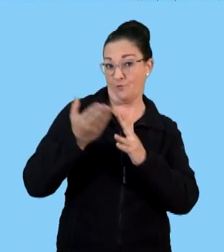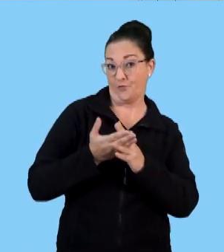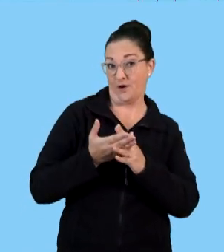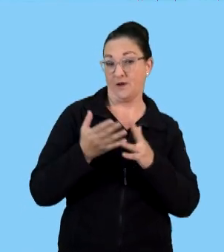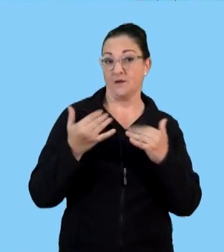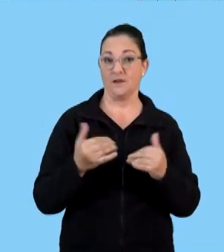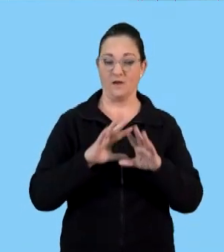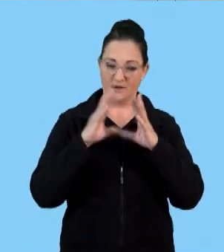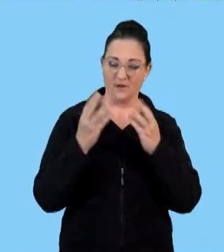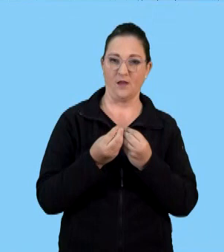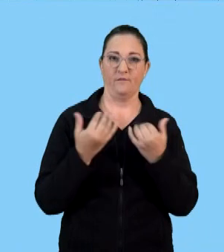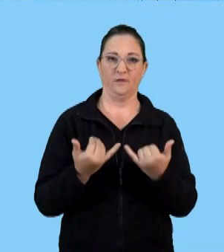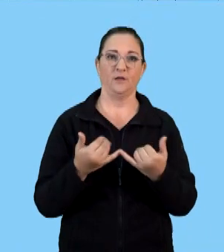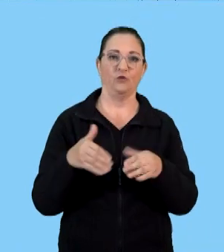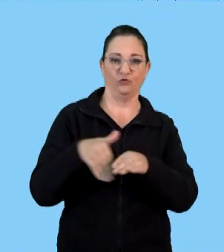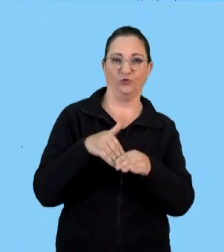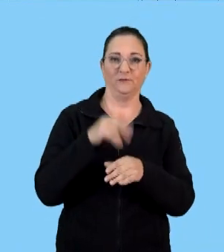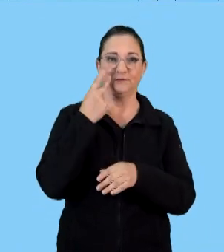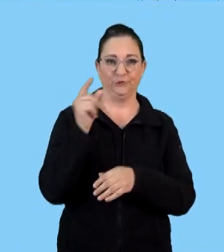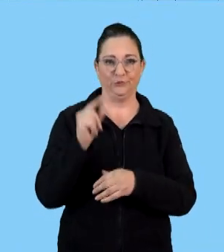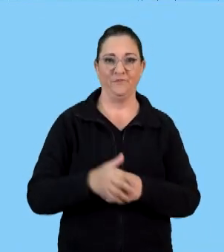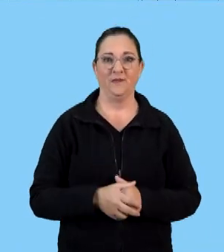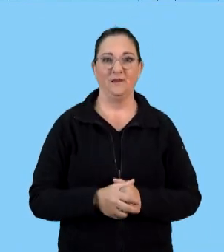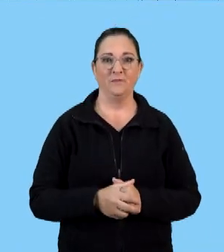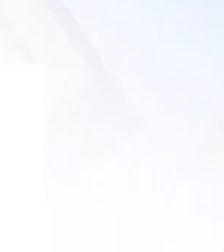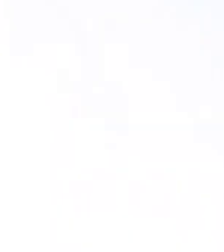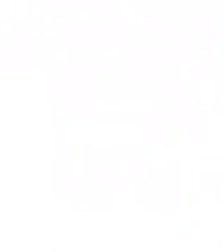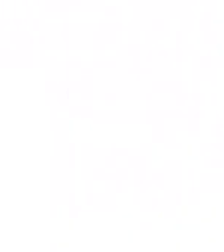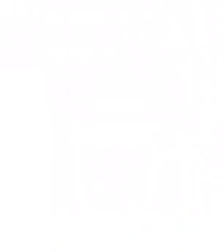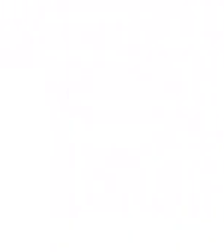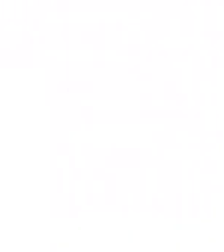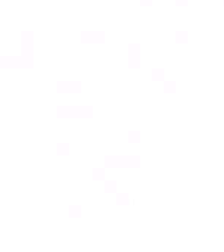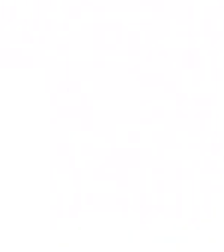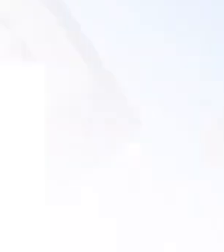break. After the break, we'll put all of this into context. See you now.